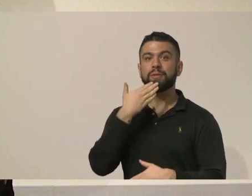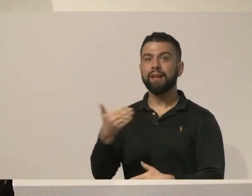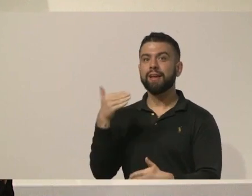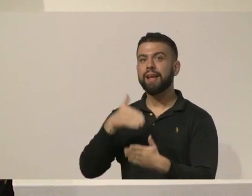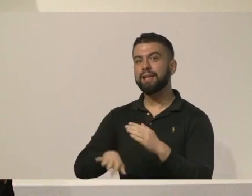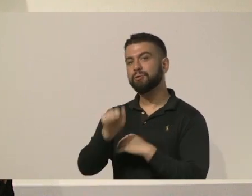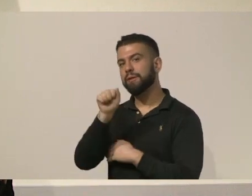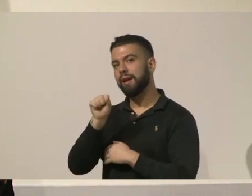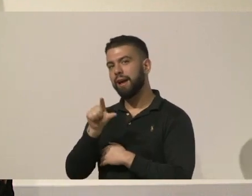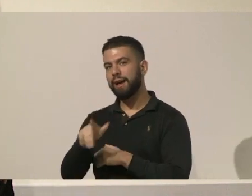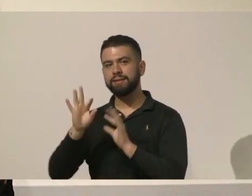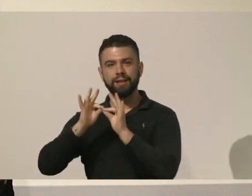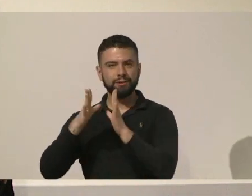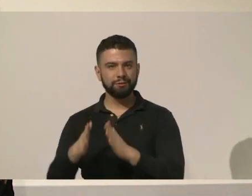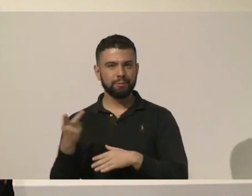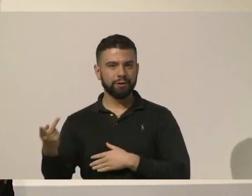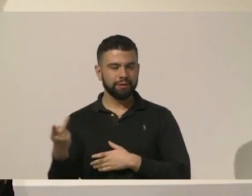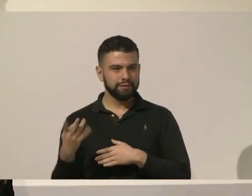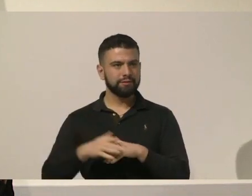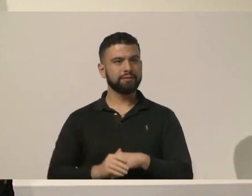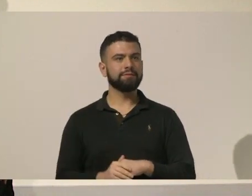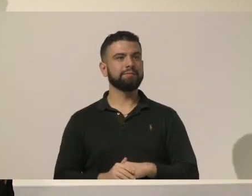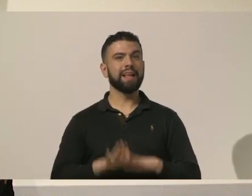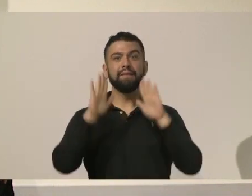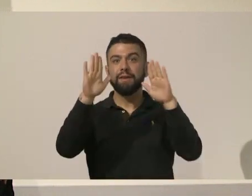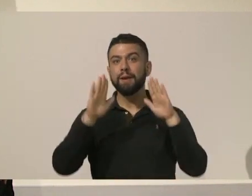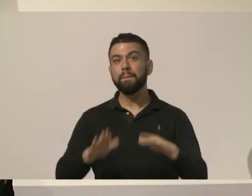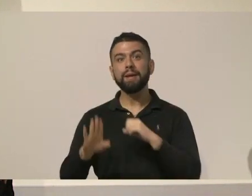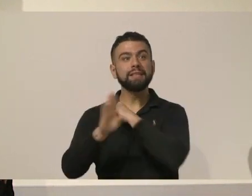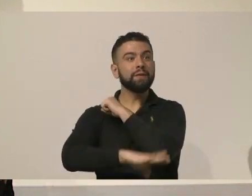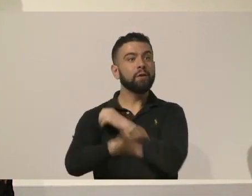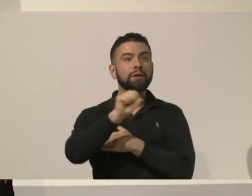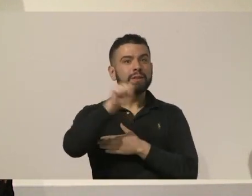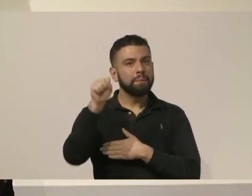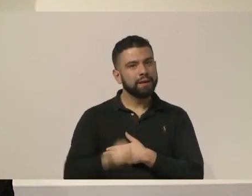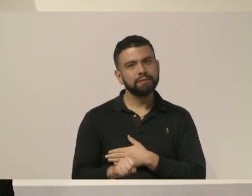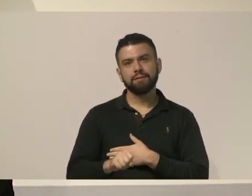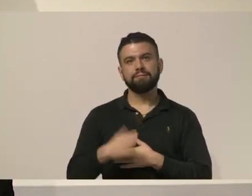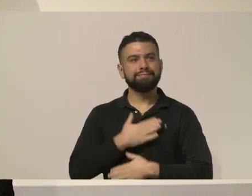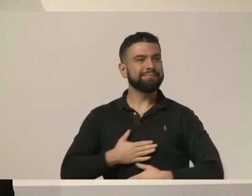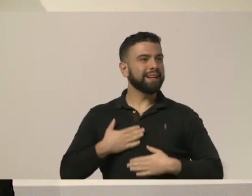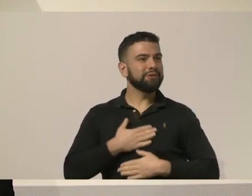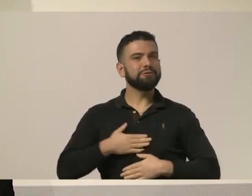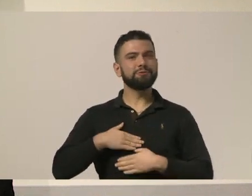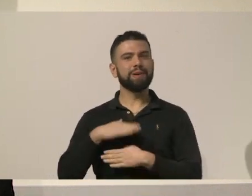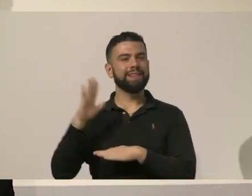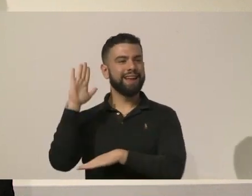American Sign Language interpreters. Have a great fall semester and a lovely afternoon. Bye-bye.